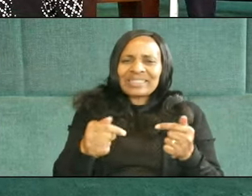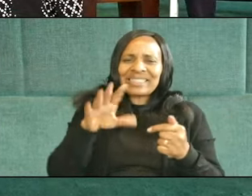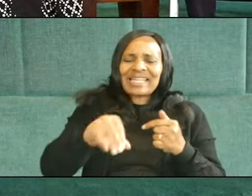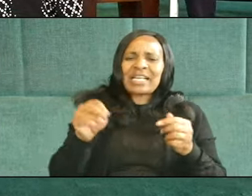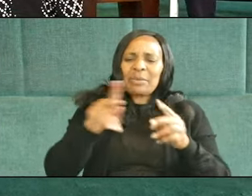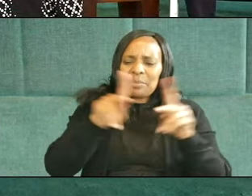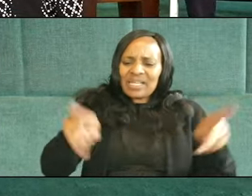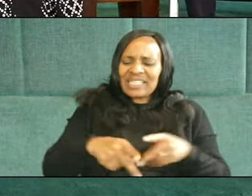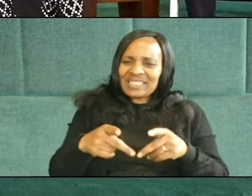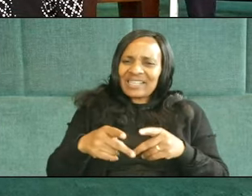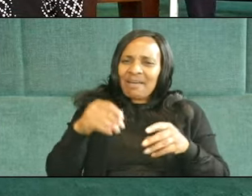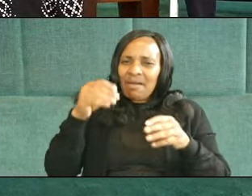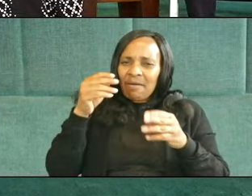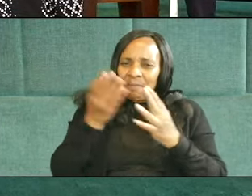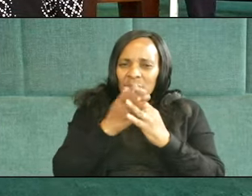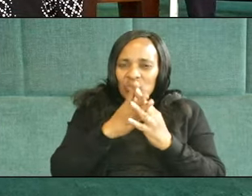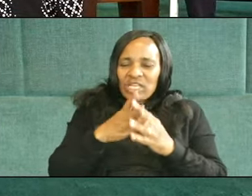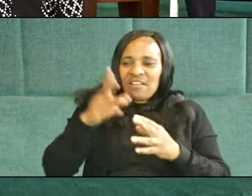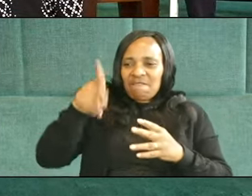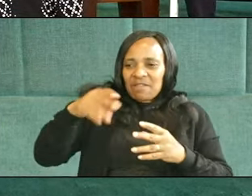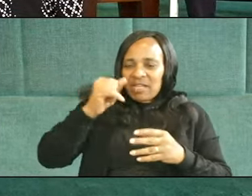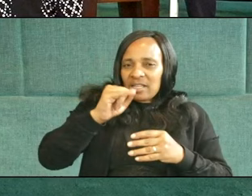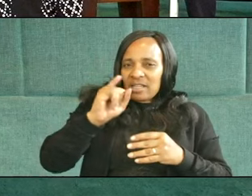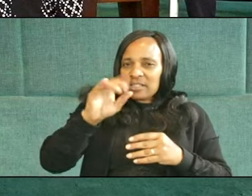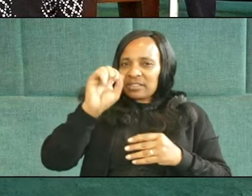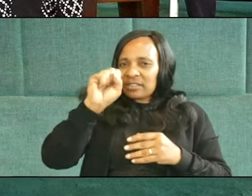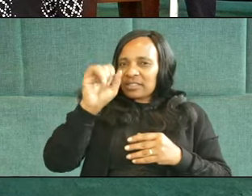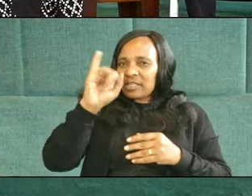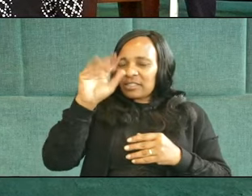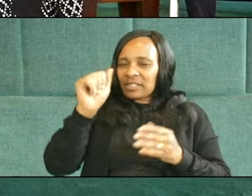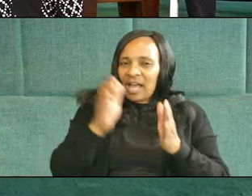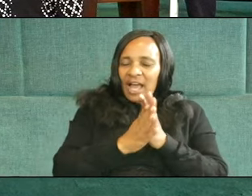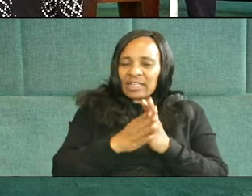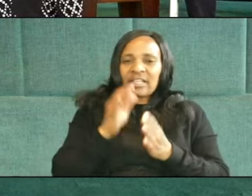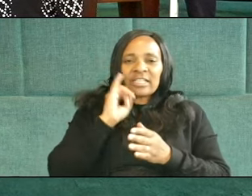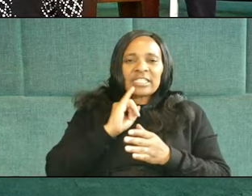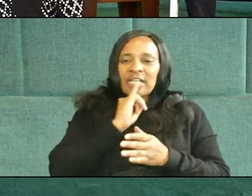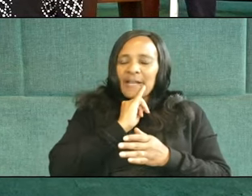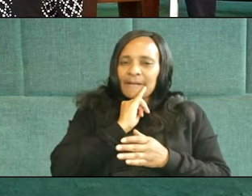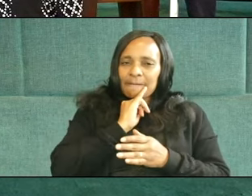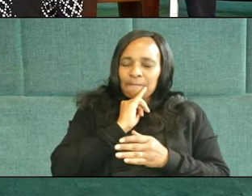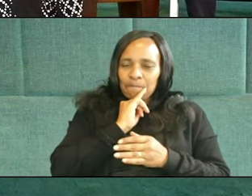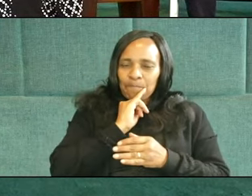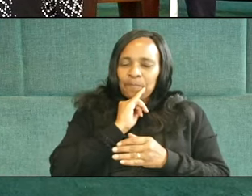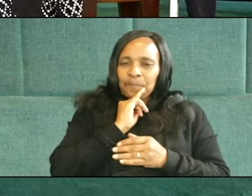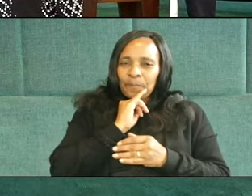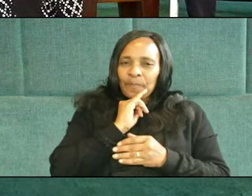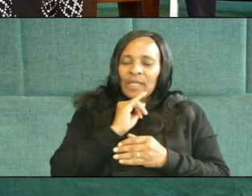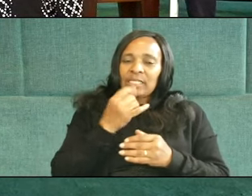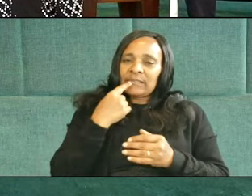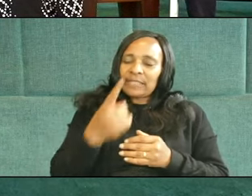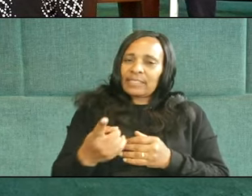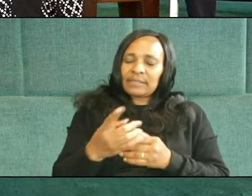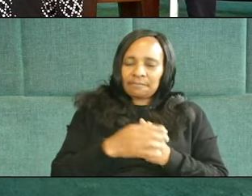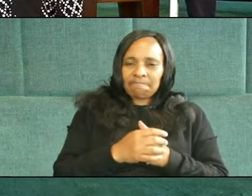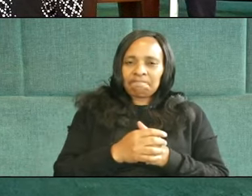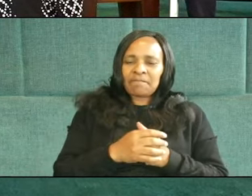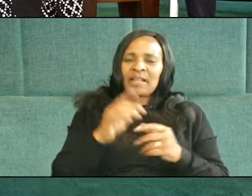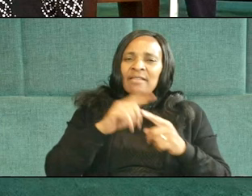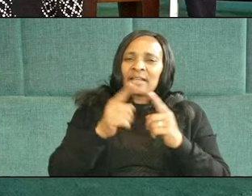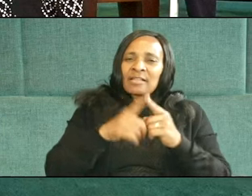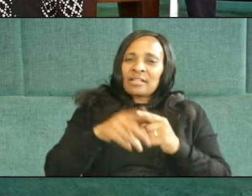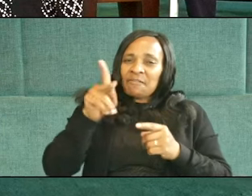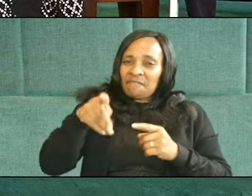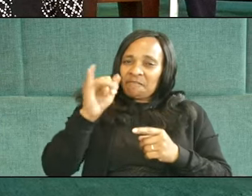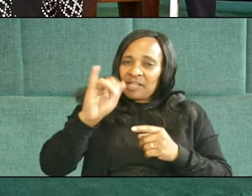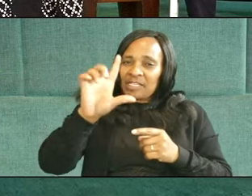and the Israelites, because there's something very significant about that place. Brenda? Okay, 1 Samuel 28, verse 4, and it says, "Then the